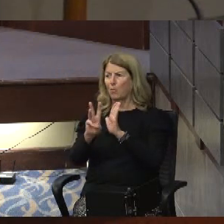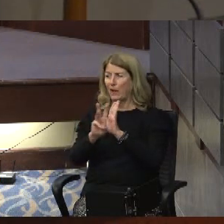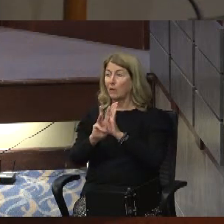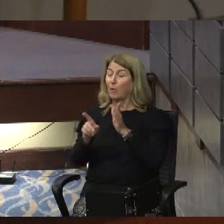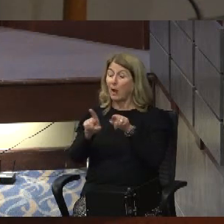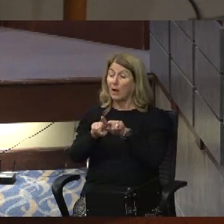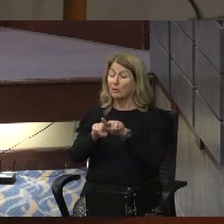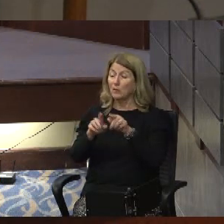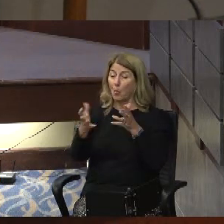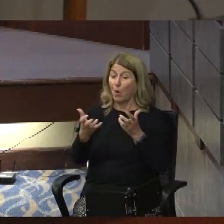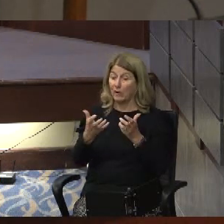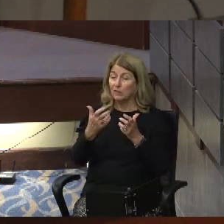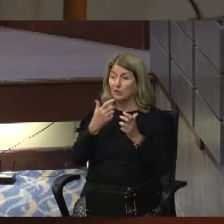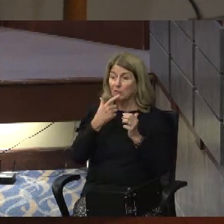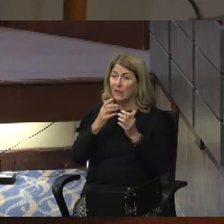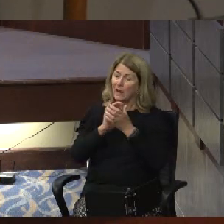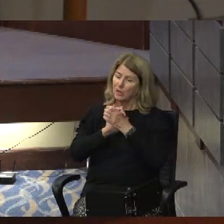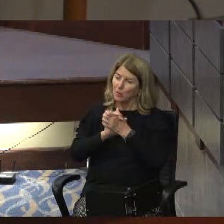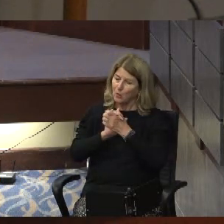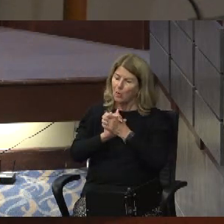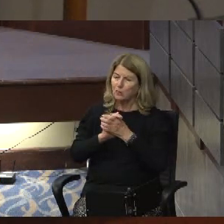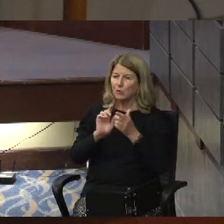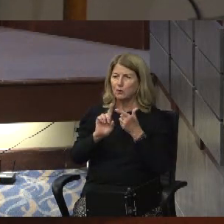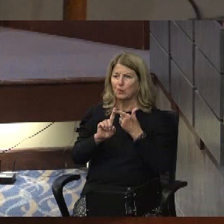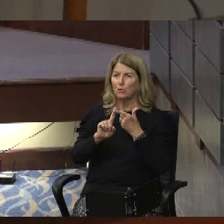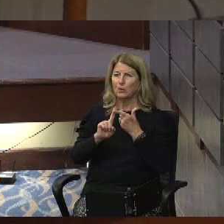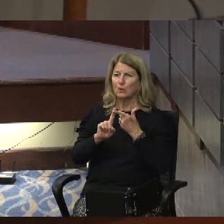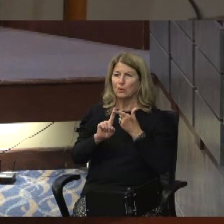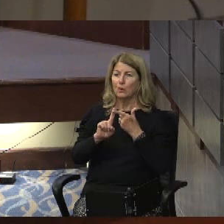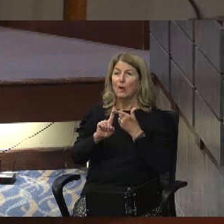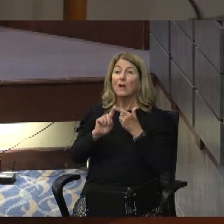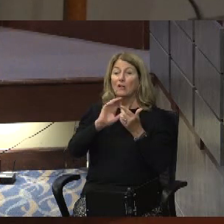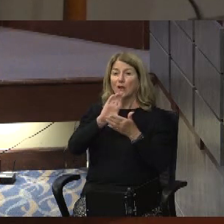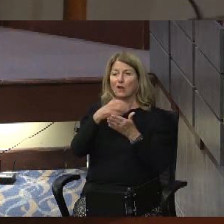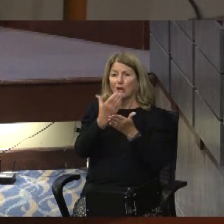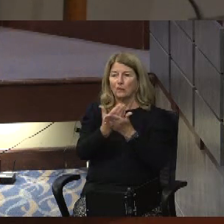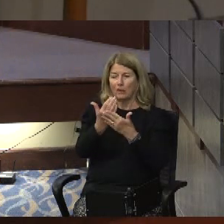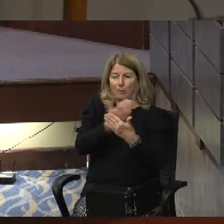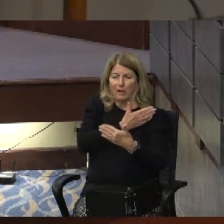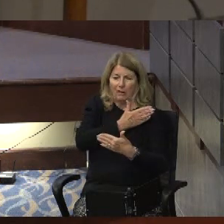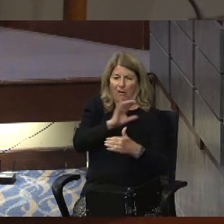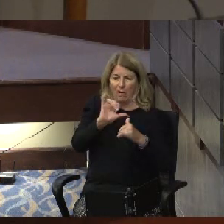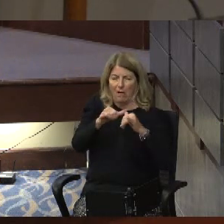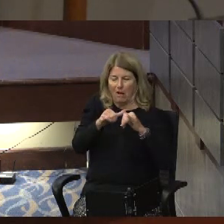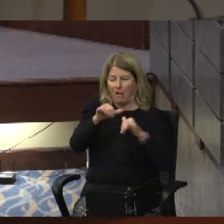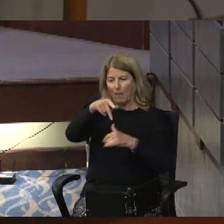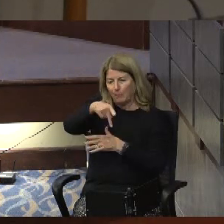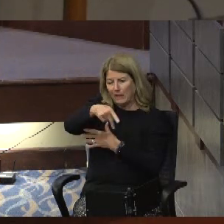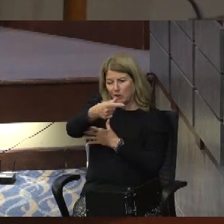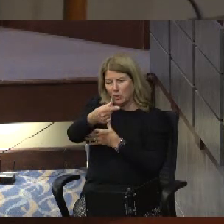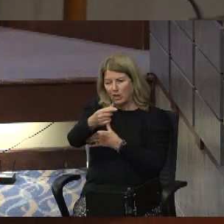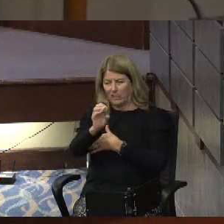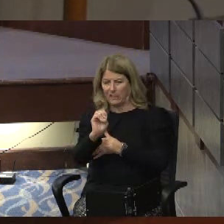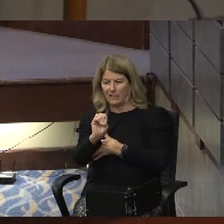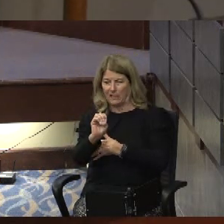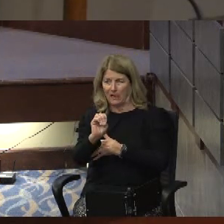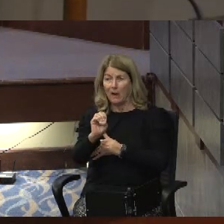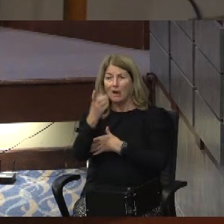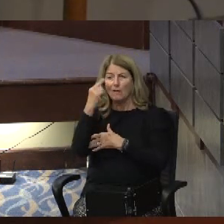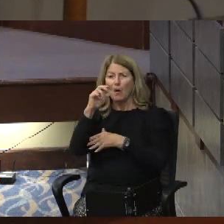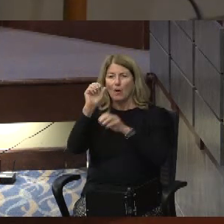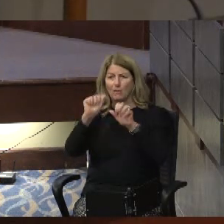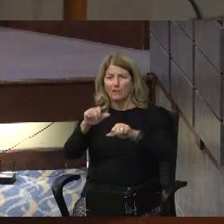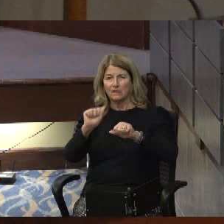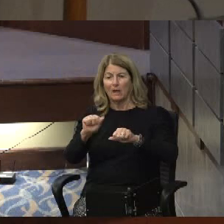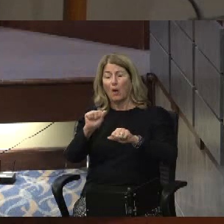wanted to give a kudos too on the contract for preliminary engineering services with BGE for a potential West Warren